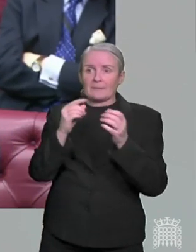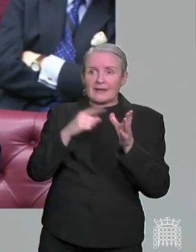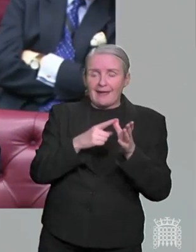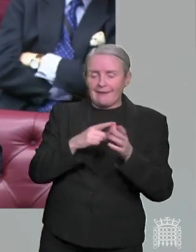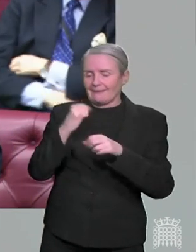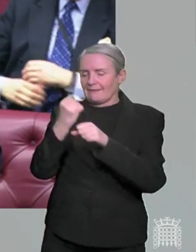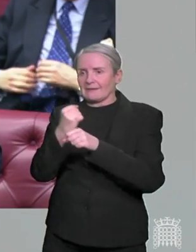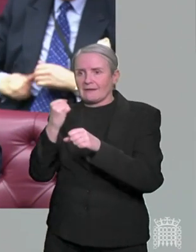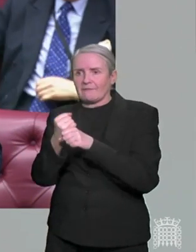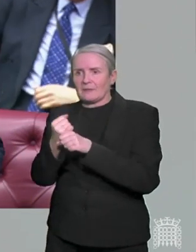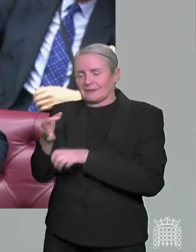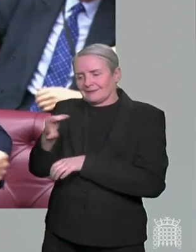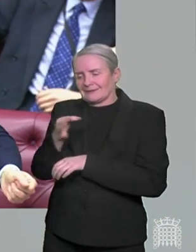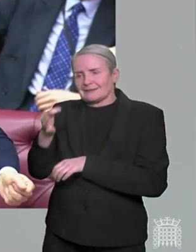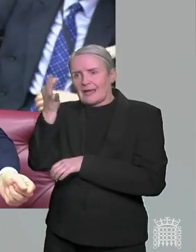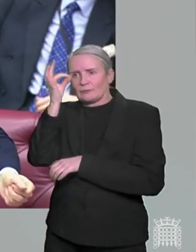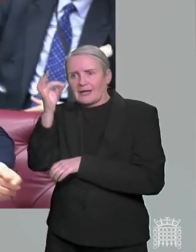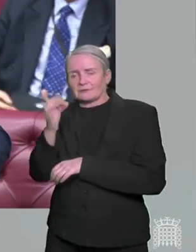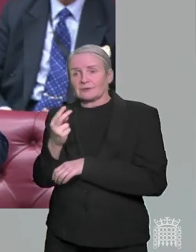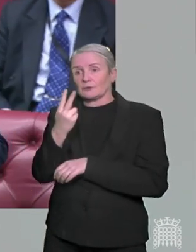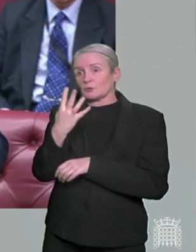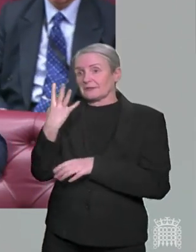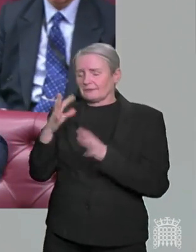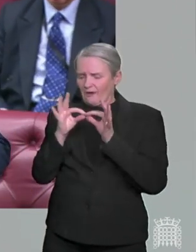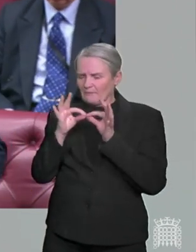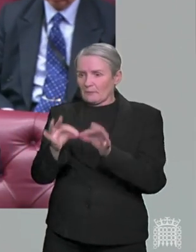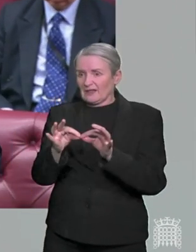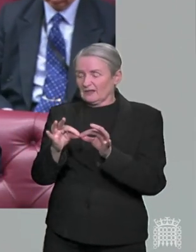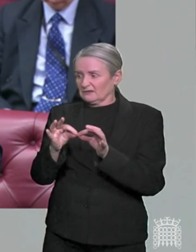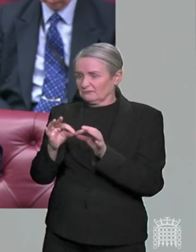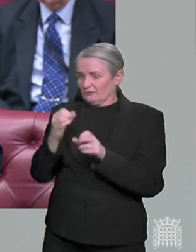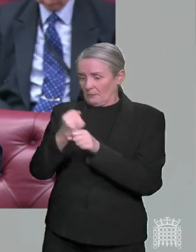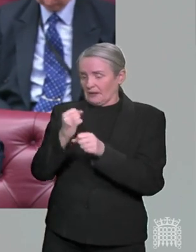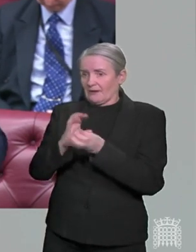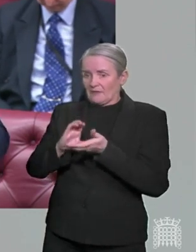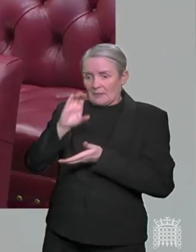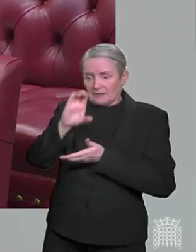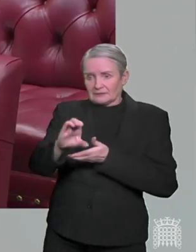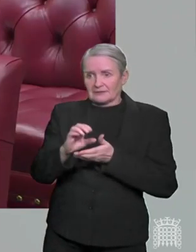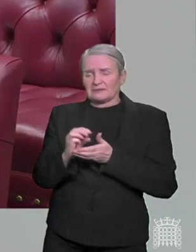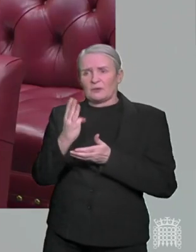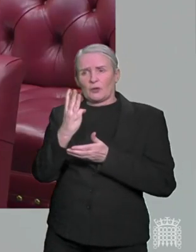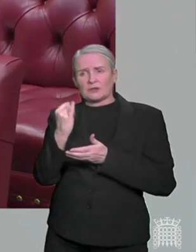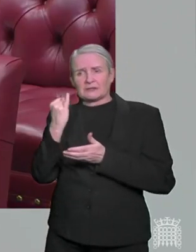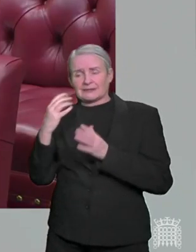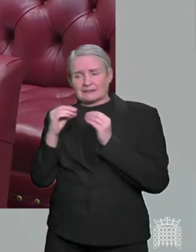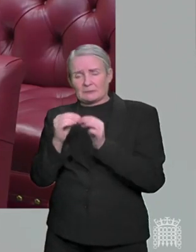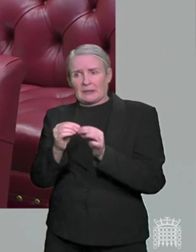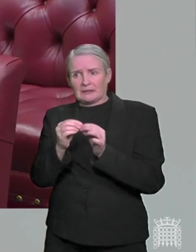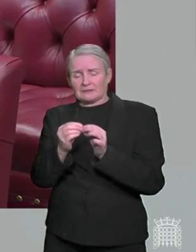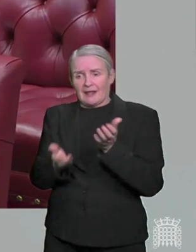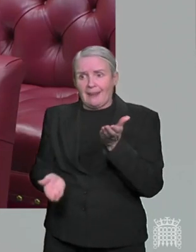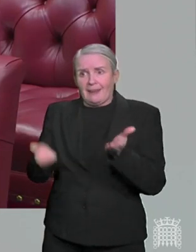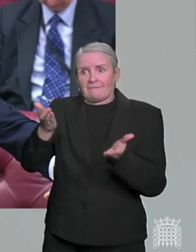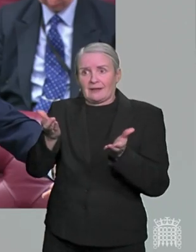government, and a lot of money is being put in, 25 million from the government, and I think a further 16 million of levelling up money to make sure we have the capacity, not